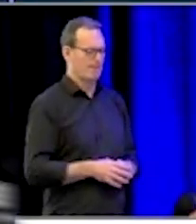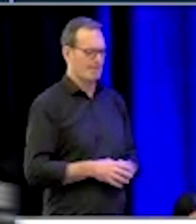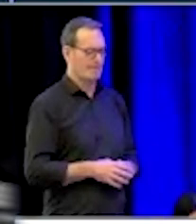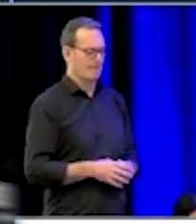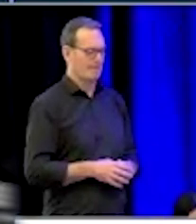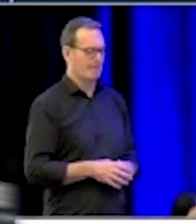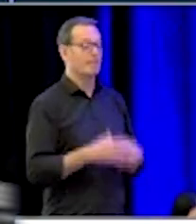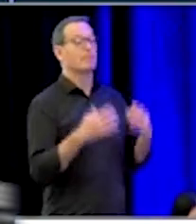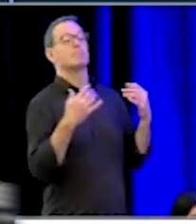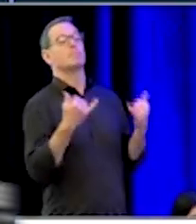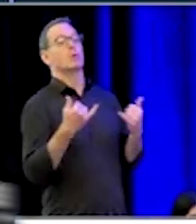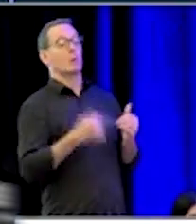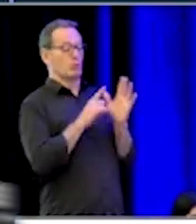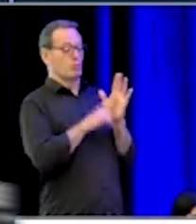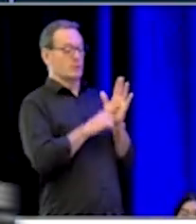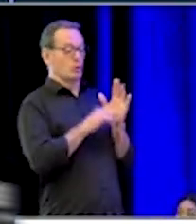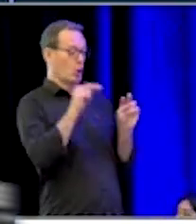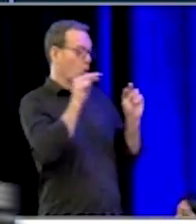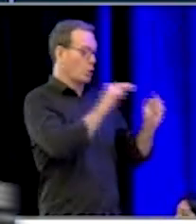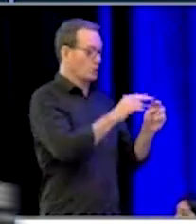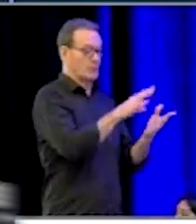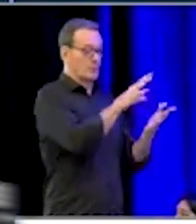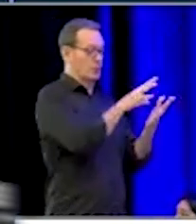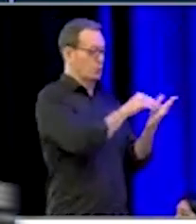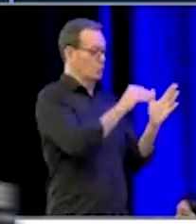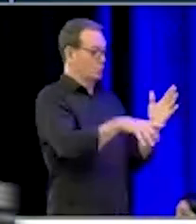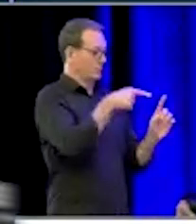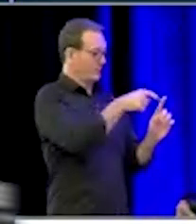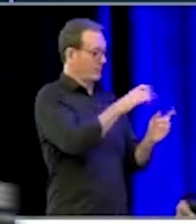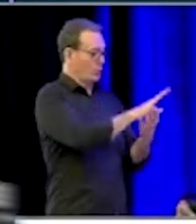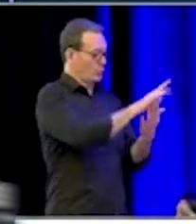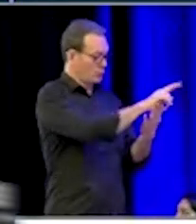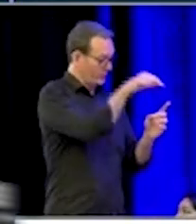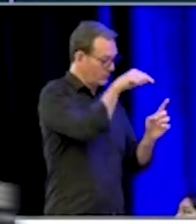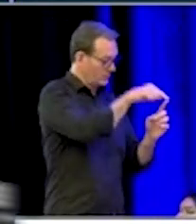students with disabilities. Next slide, please.